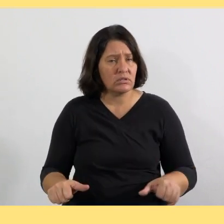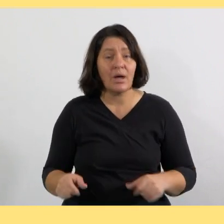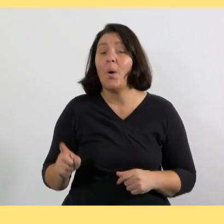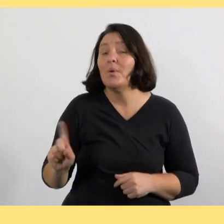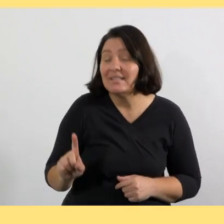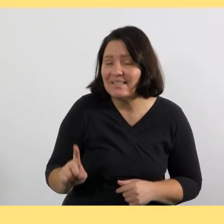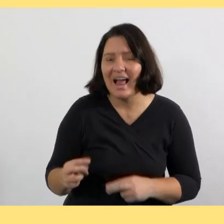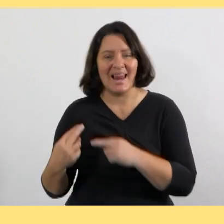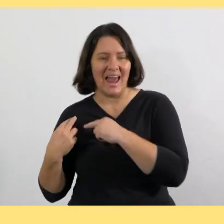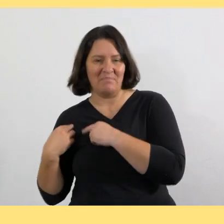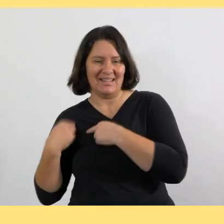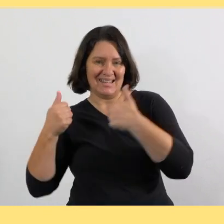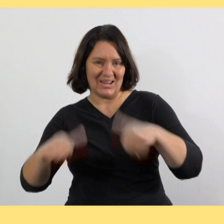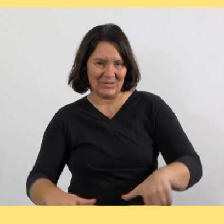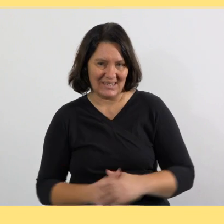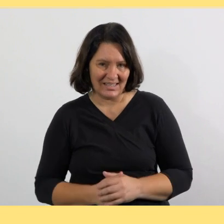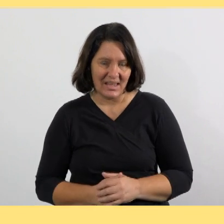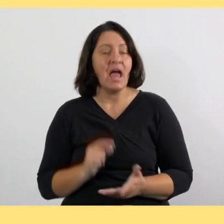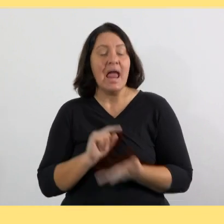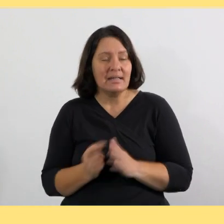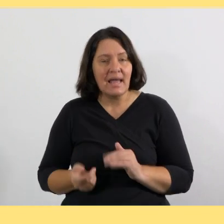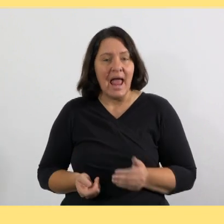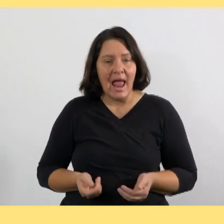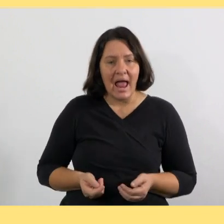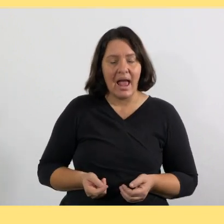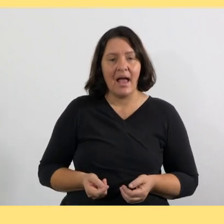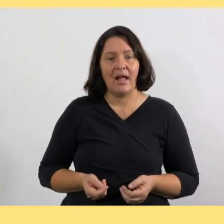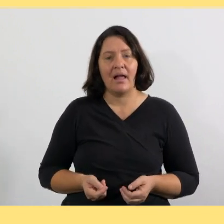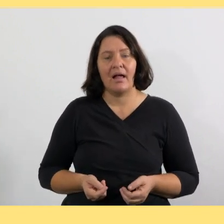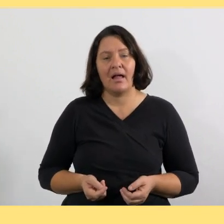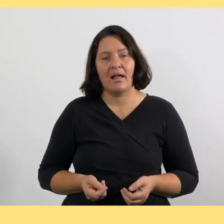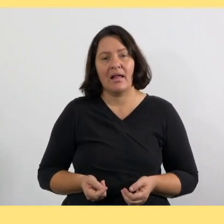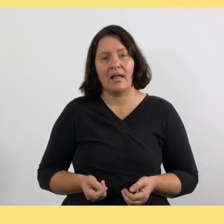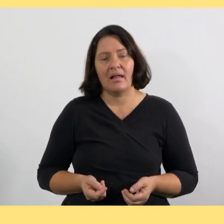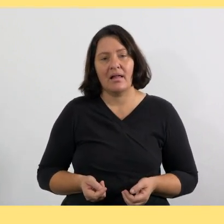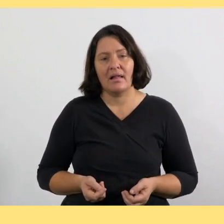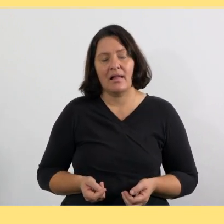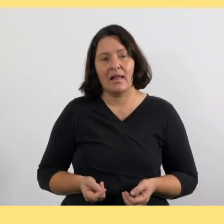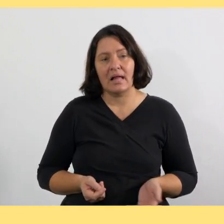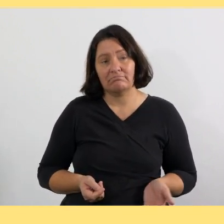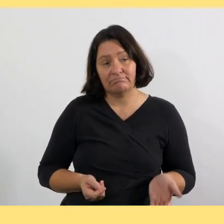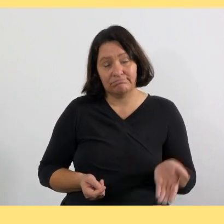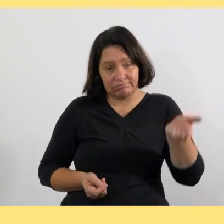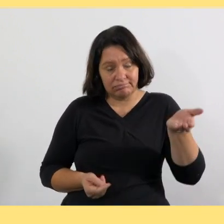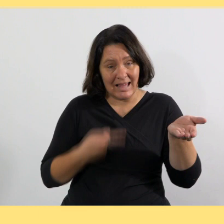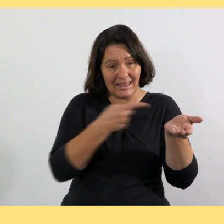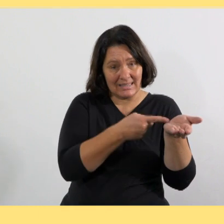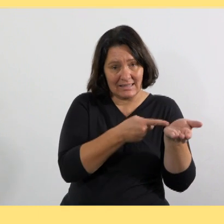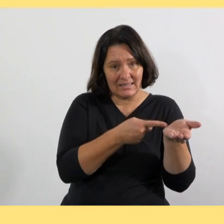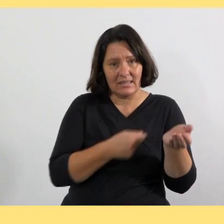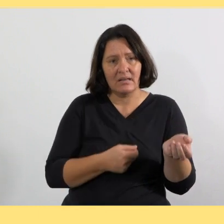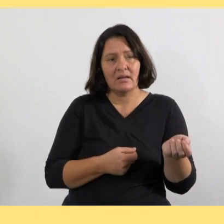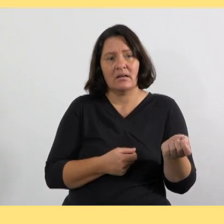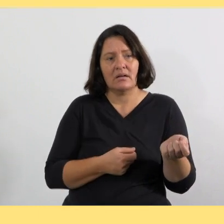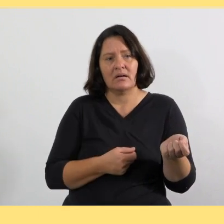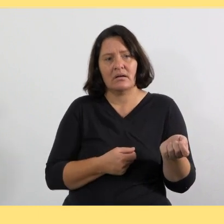a, liability account. It increases on the credit side and it will decrease on the